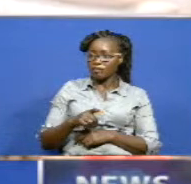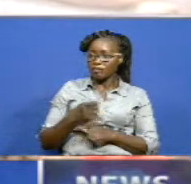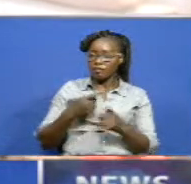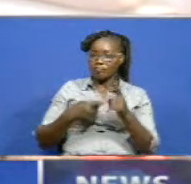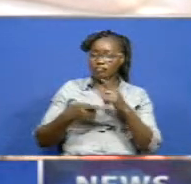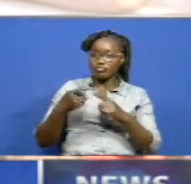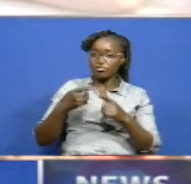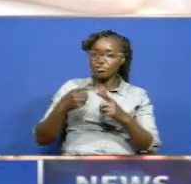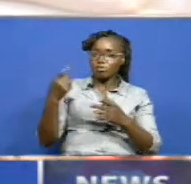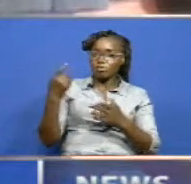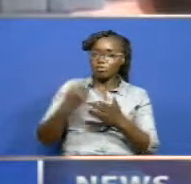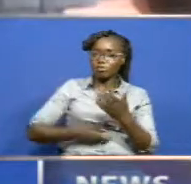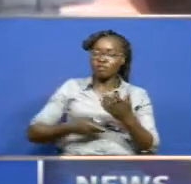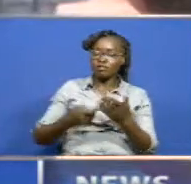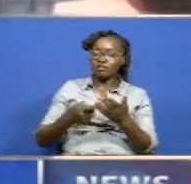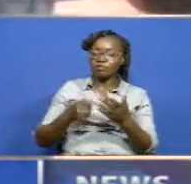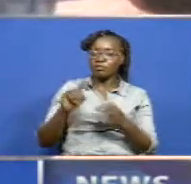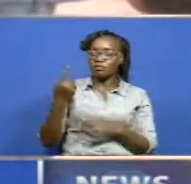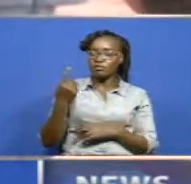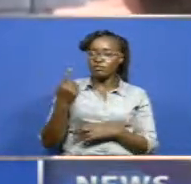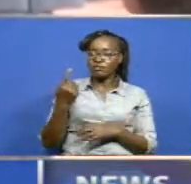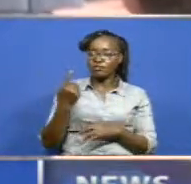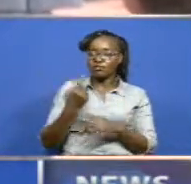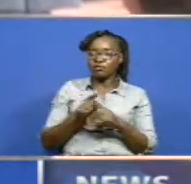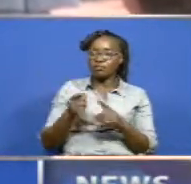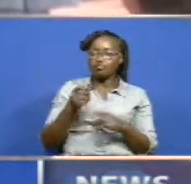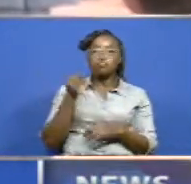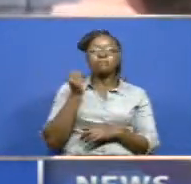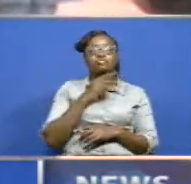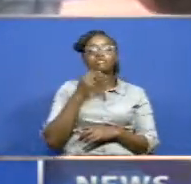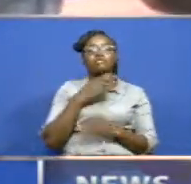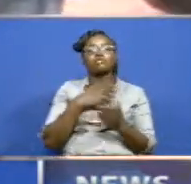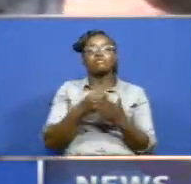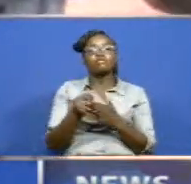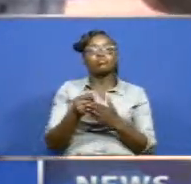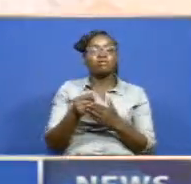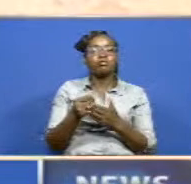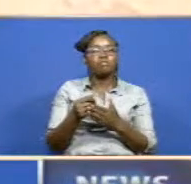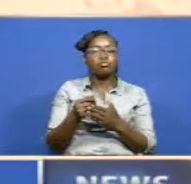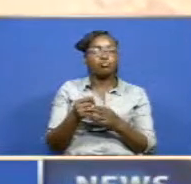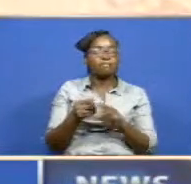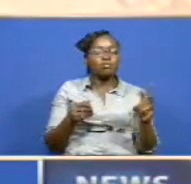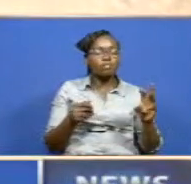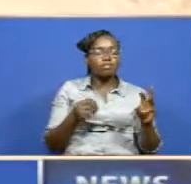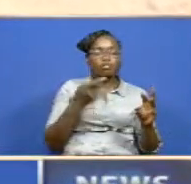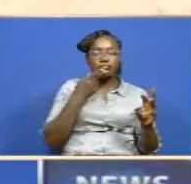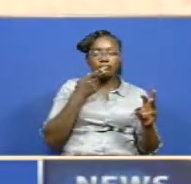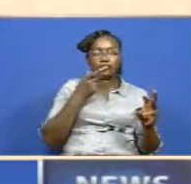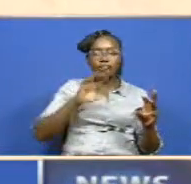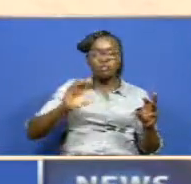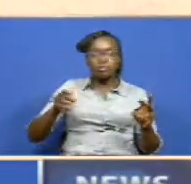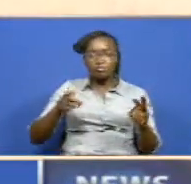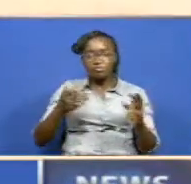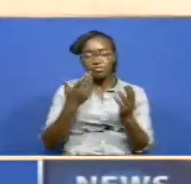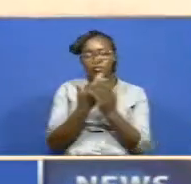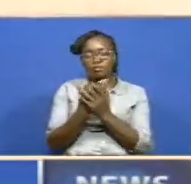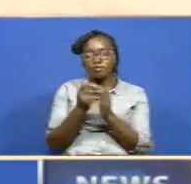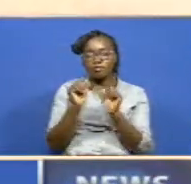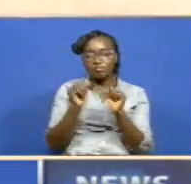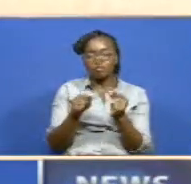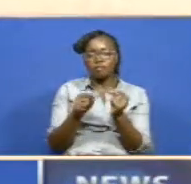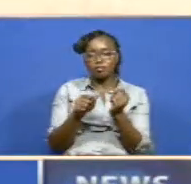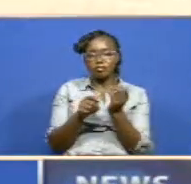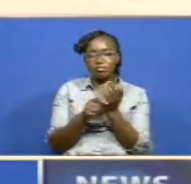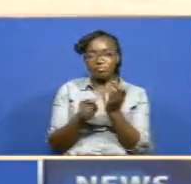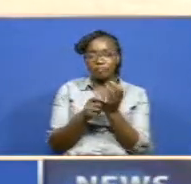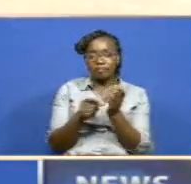custom ya swamp. However, traders claim the maize had been procured within West Pokot County, adding that such arrests could fuel maize shortage